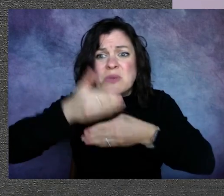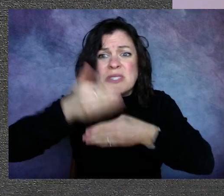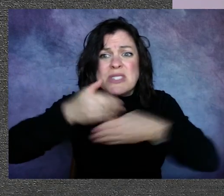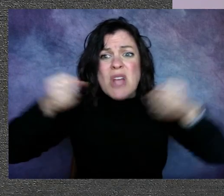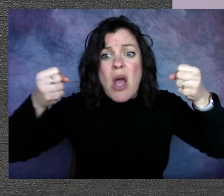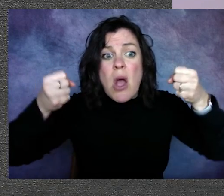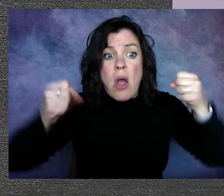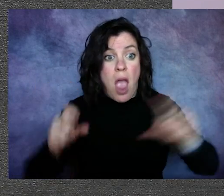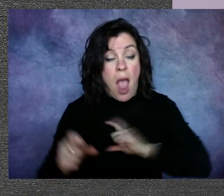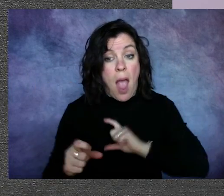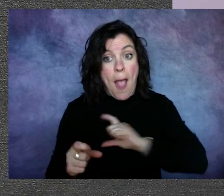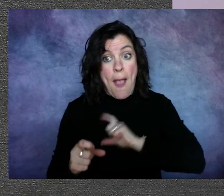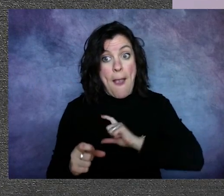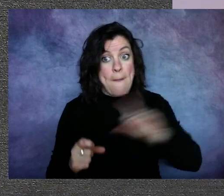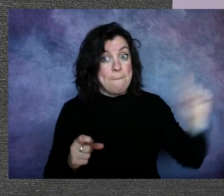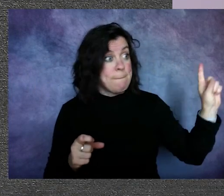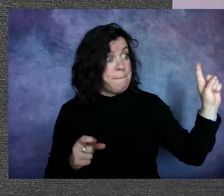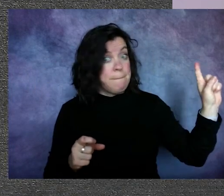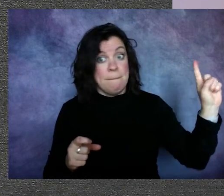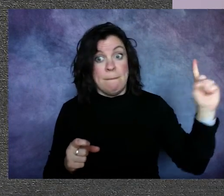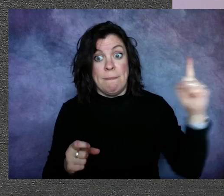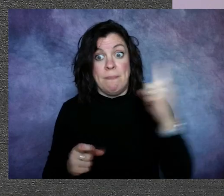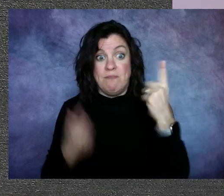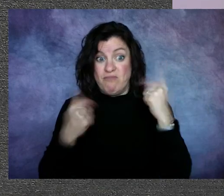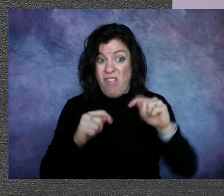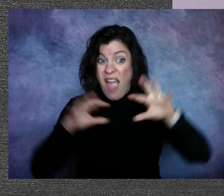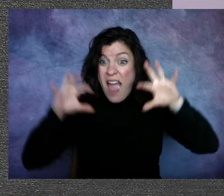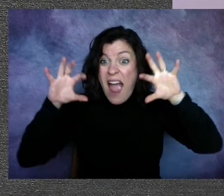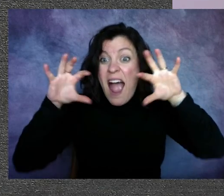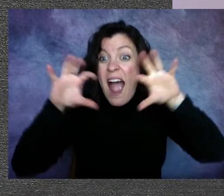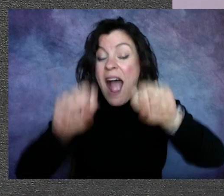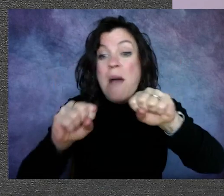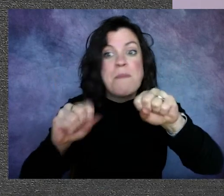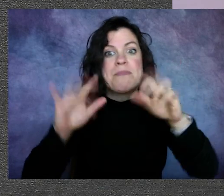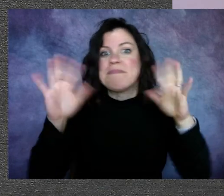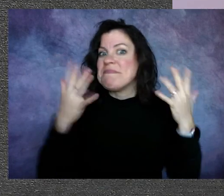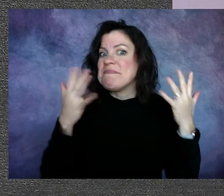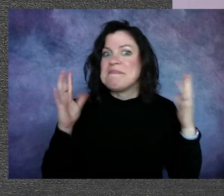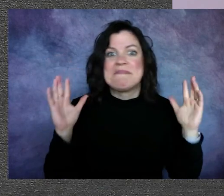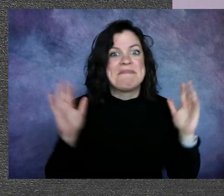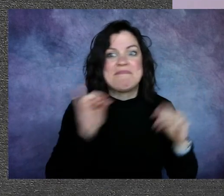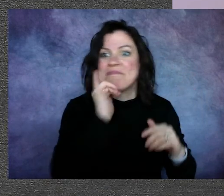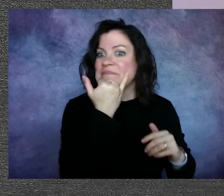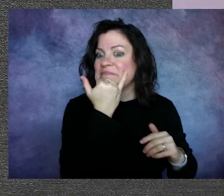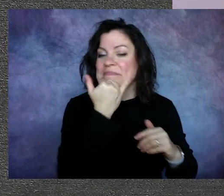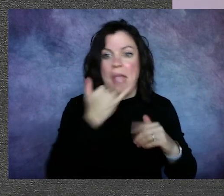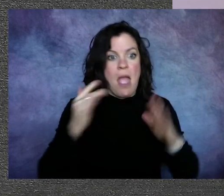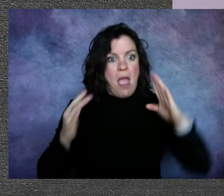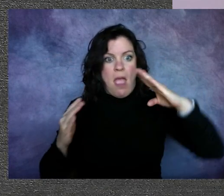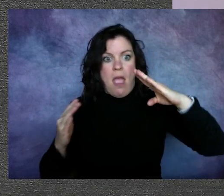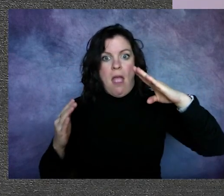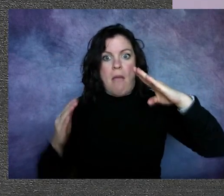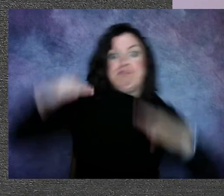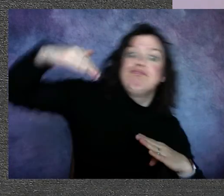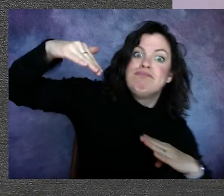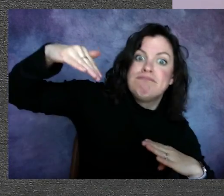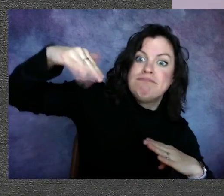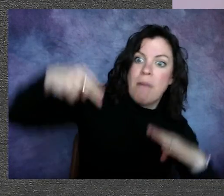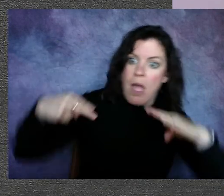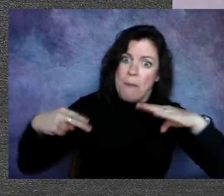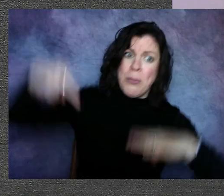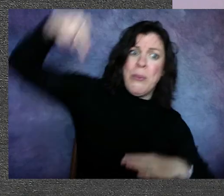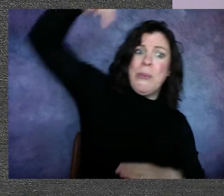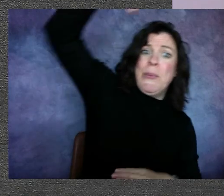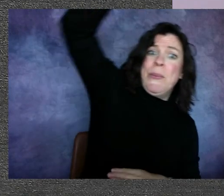in. He got on the wooden bed to catch George, but he was too big and heavy. The bed tipped up and the watchman fell over, and as quick as lightning,